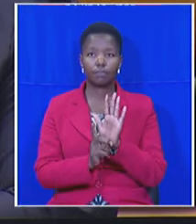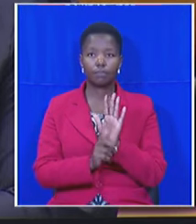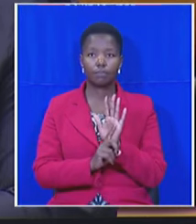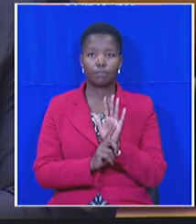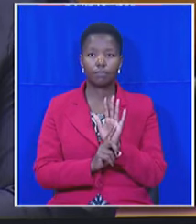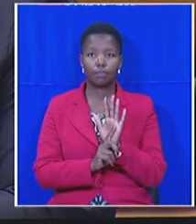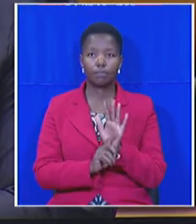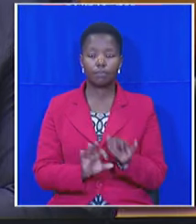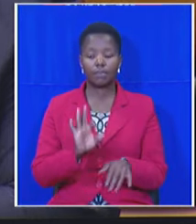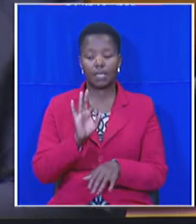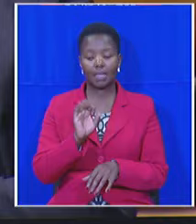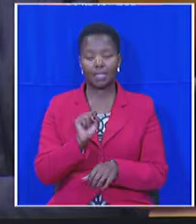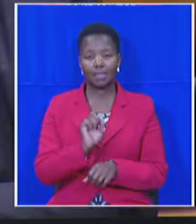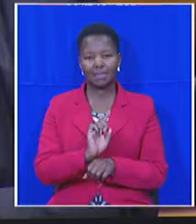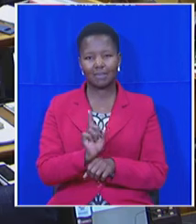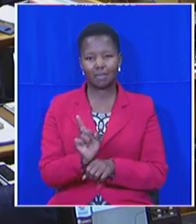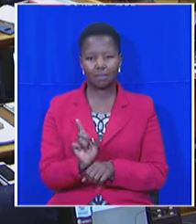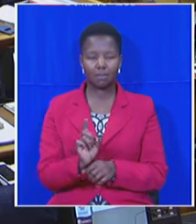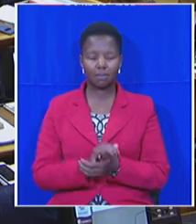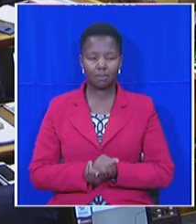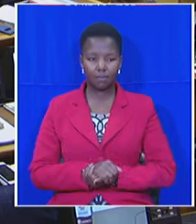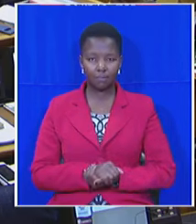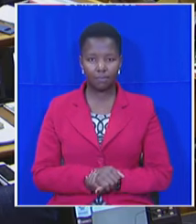30 seconds.